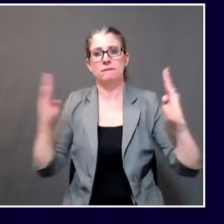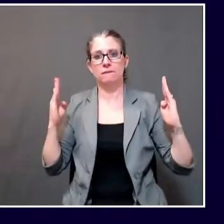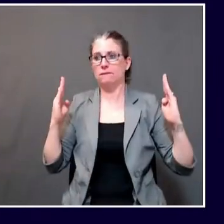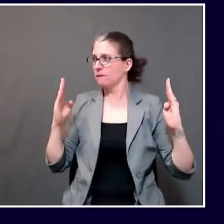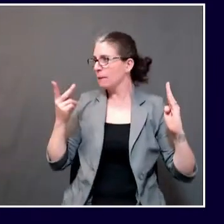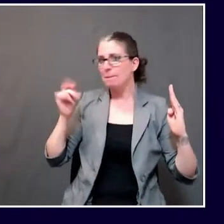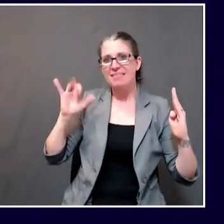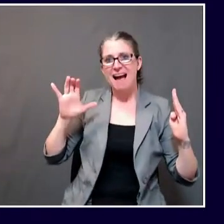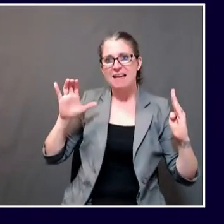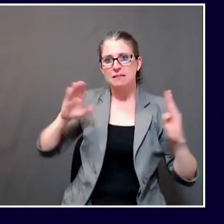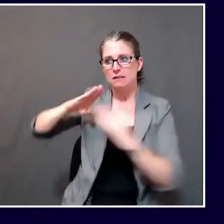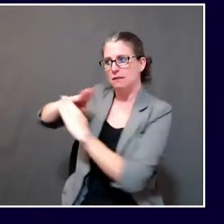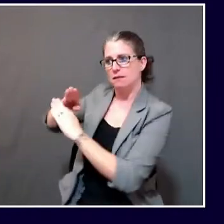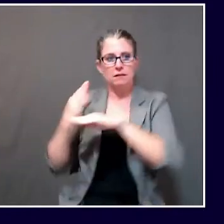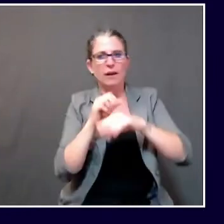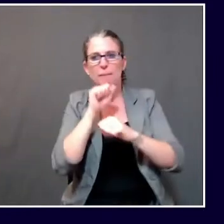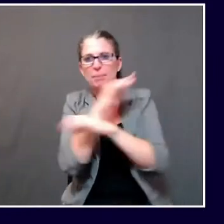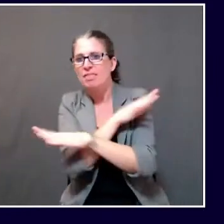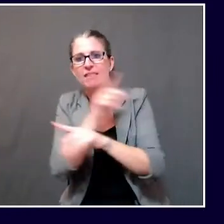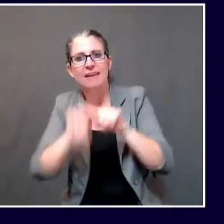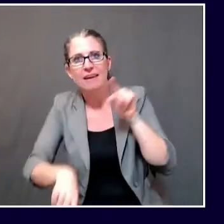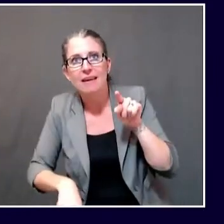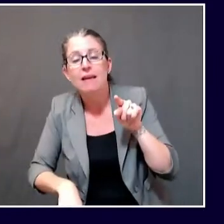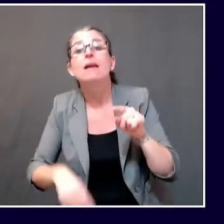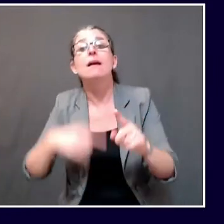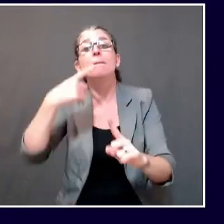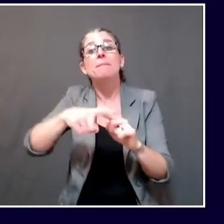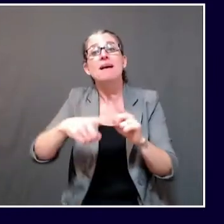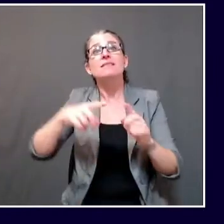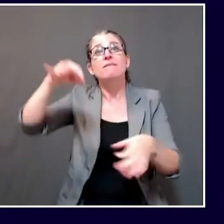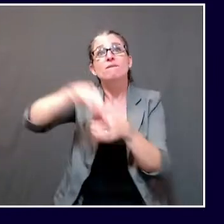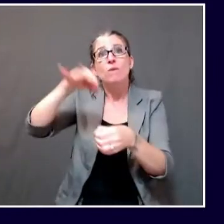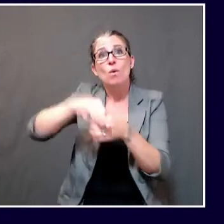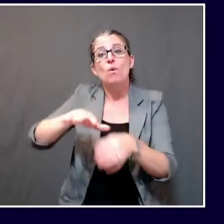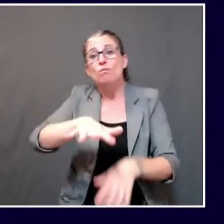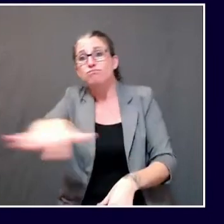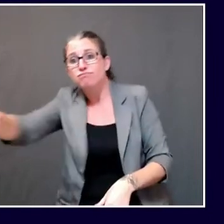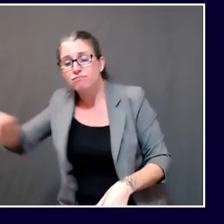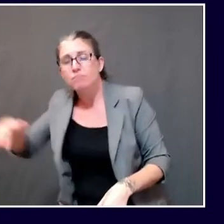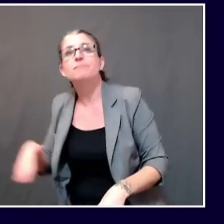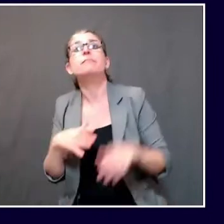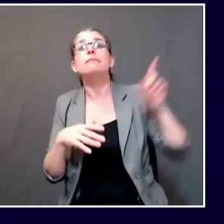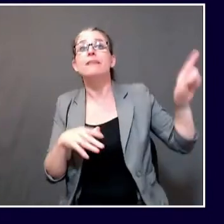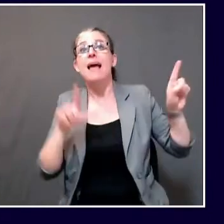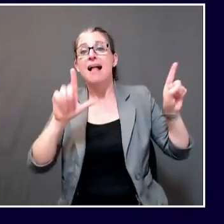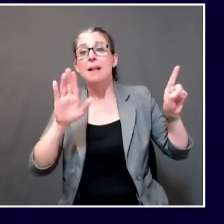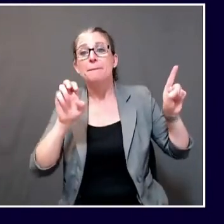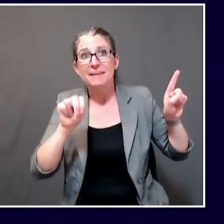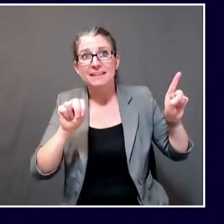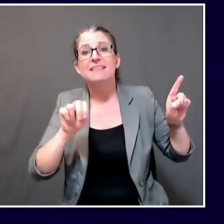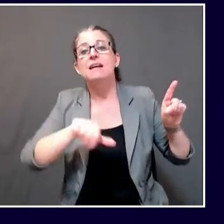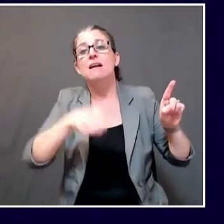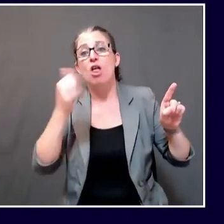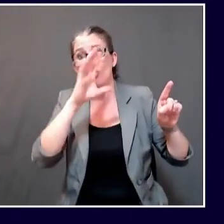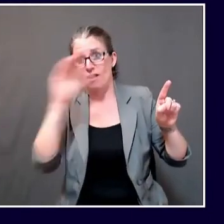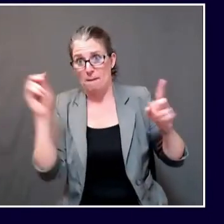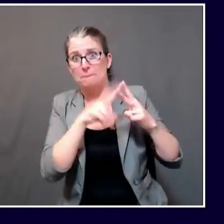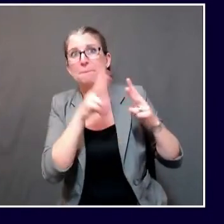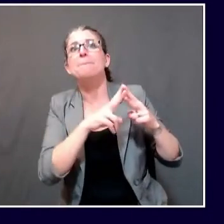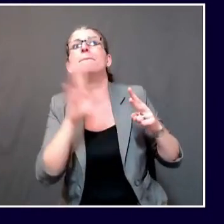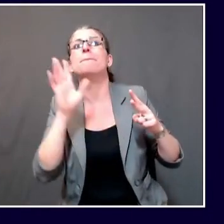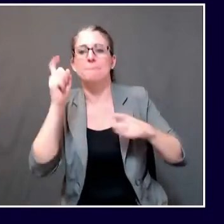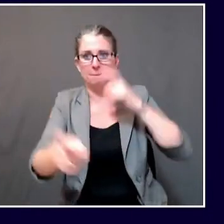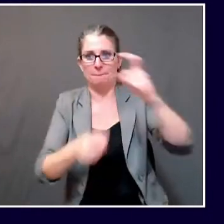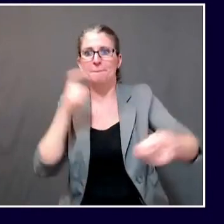about 250,000 pens so that voters get their ballot, they mark their ballot, and then they can either drop the pen in a box or take it with them